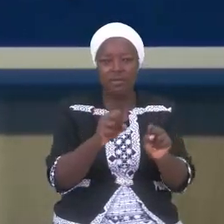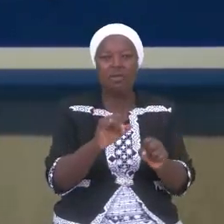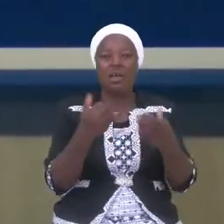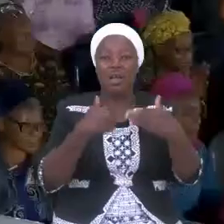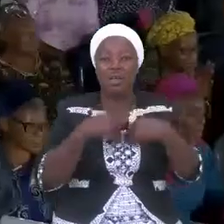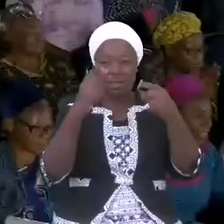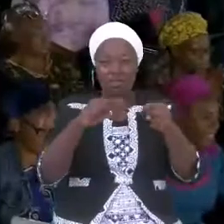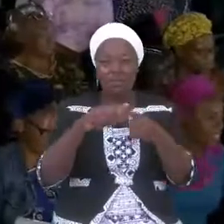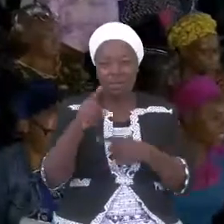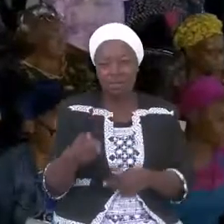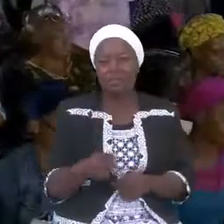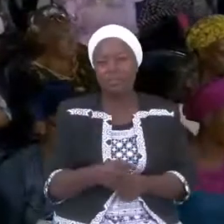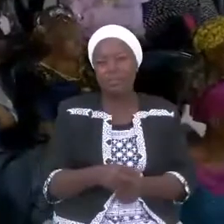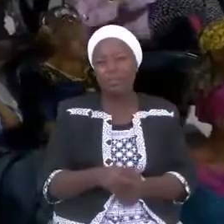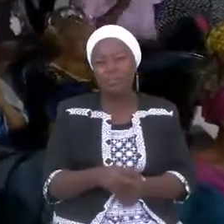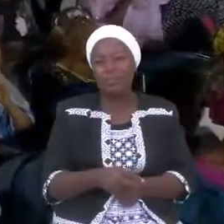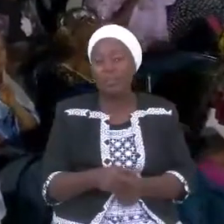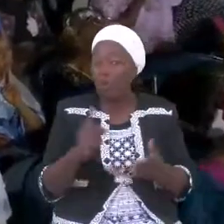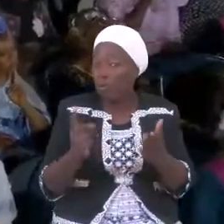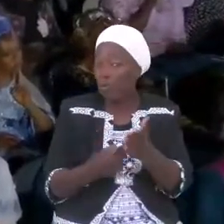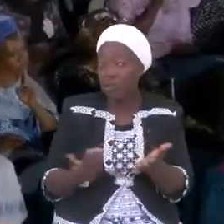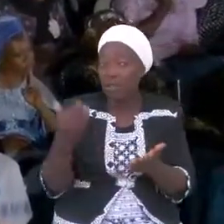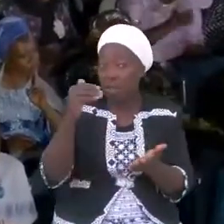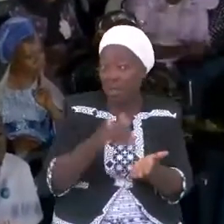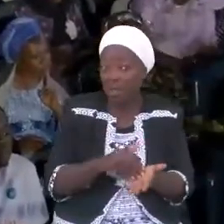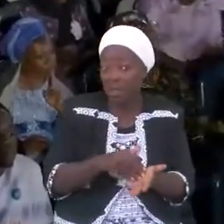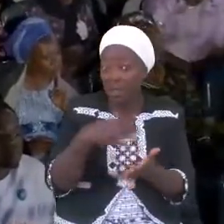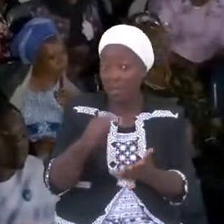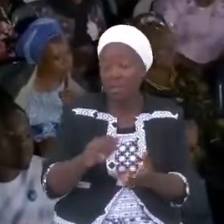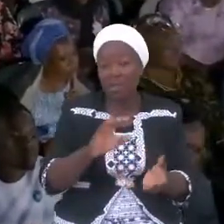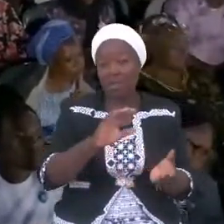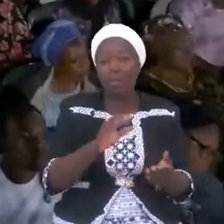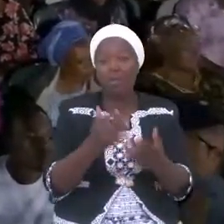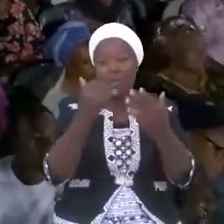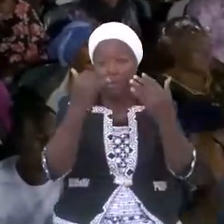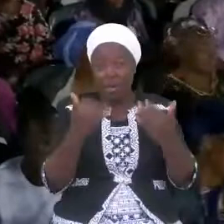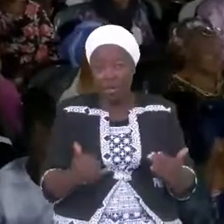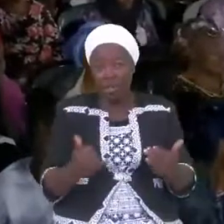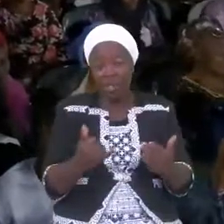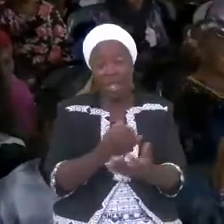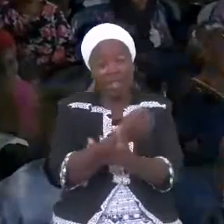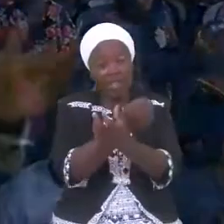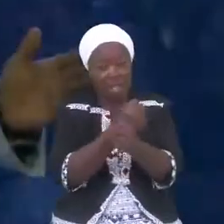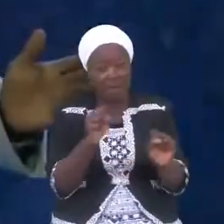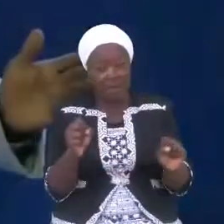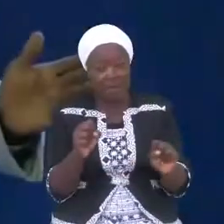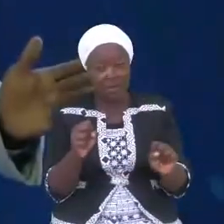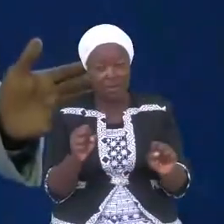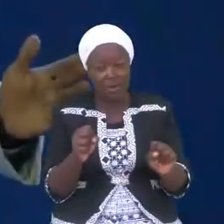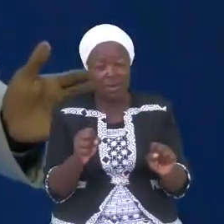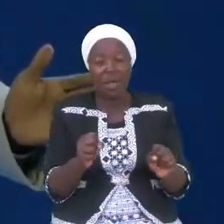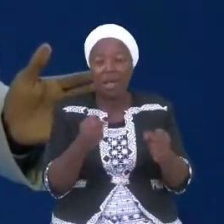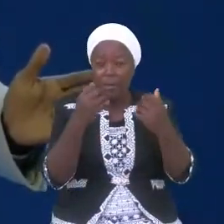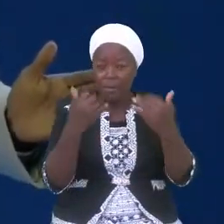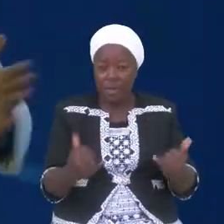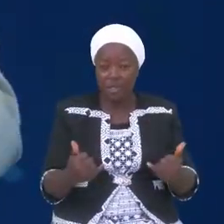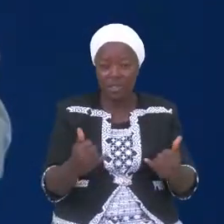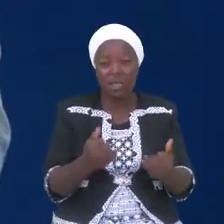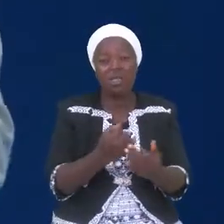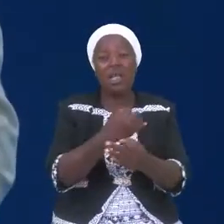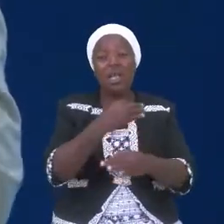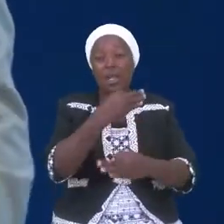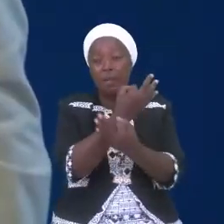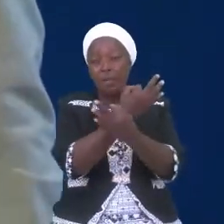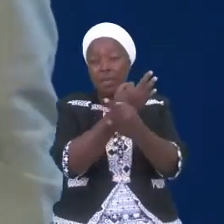you. Once again, the present salvation, the present